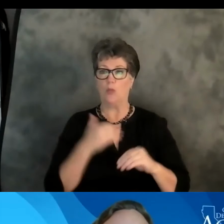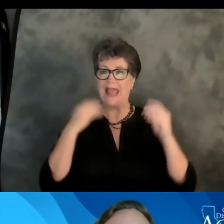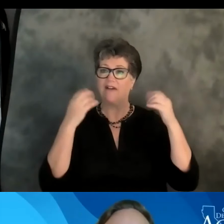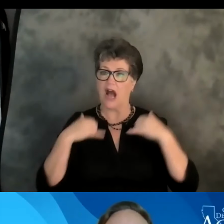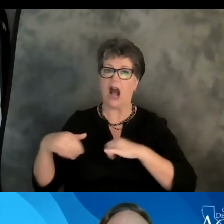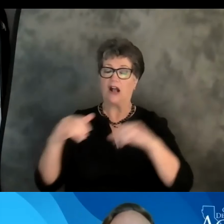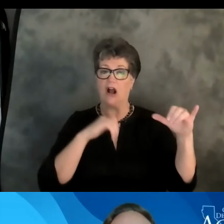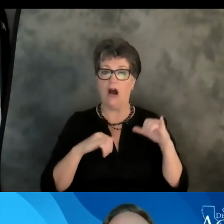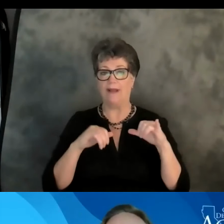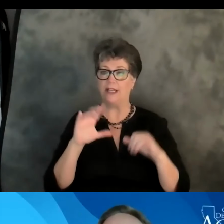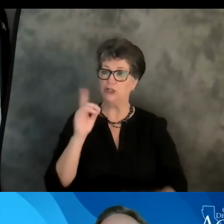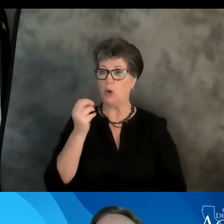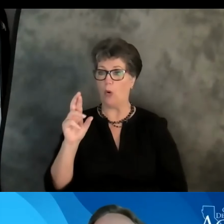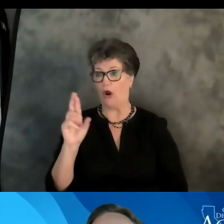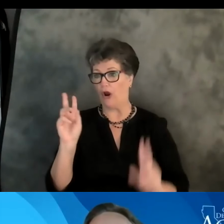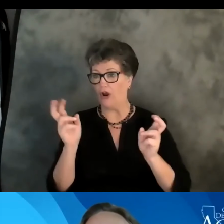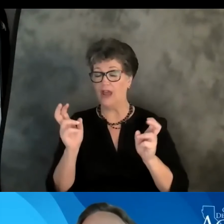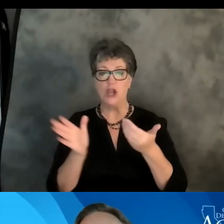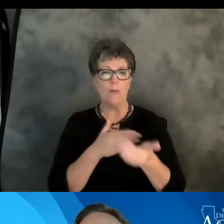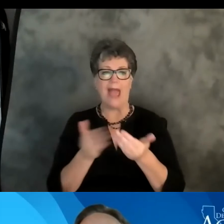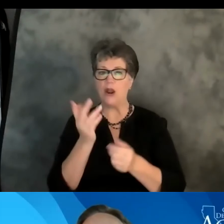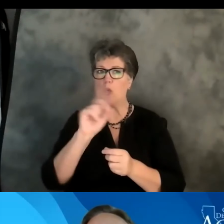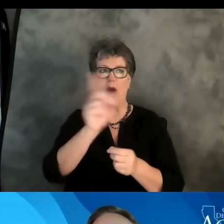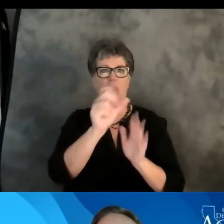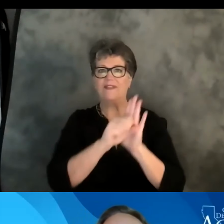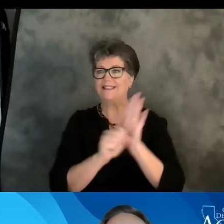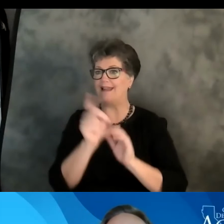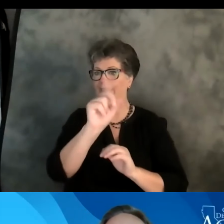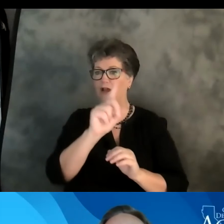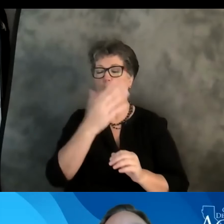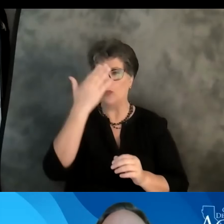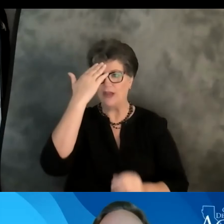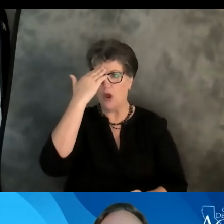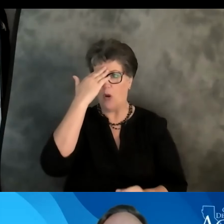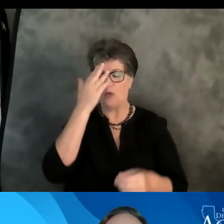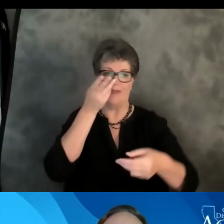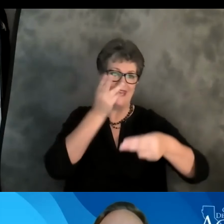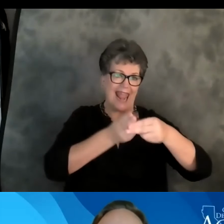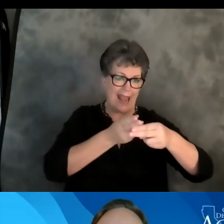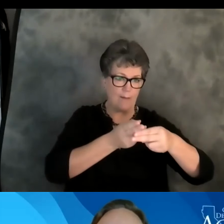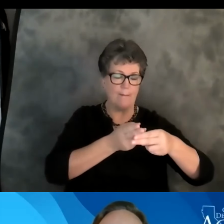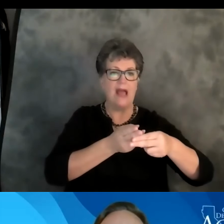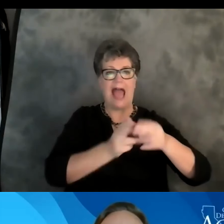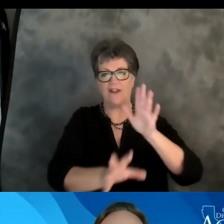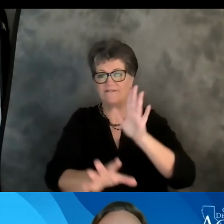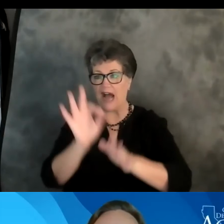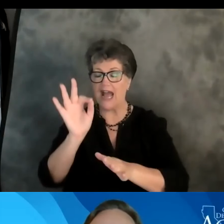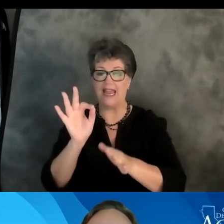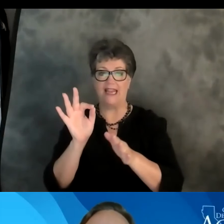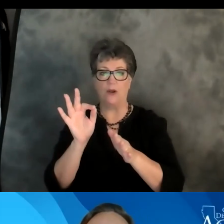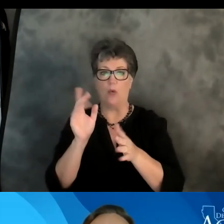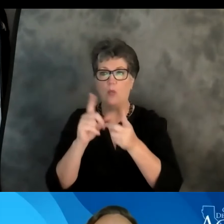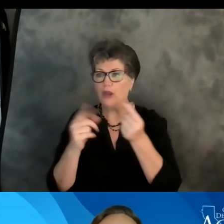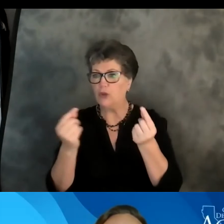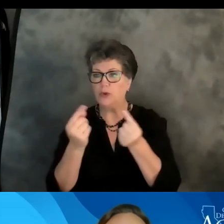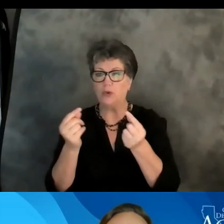common door. No matter what part of the state we're in, we know whether the name, we know how to find what it is we do